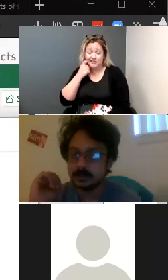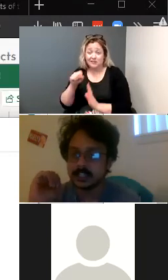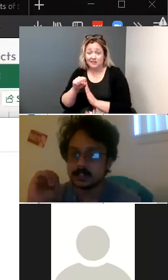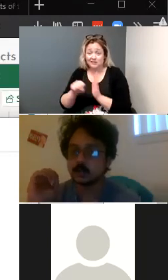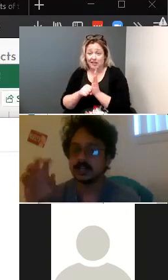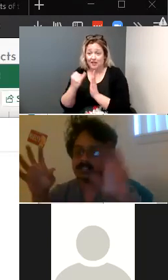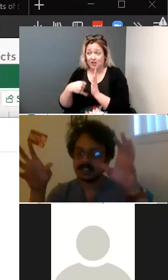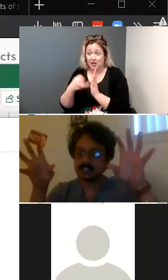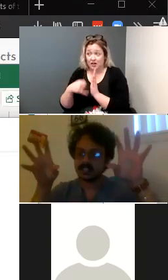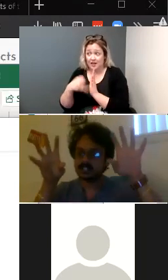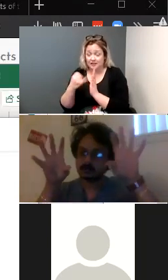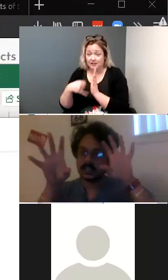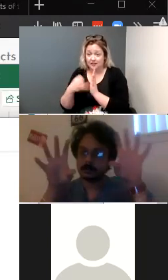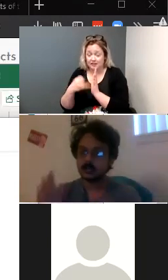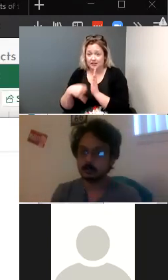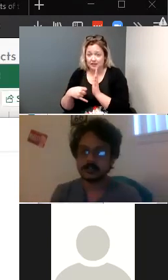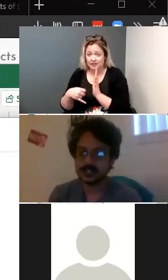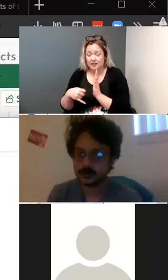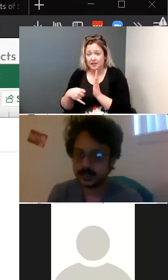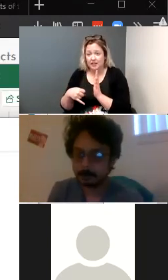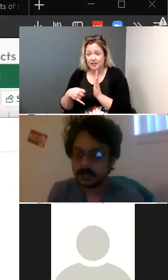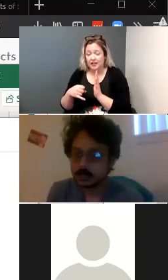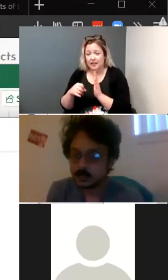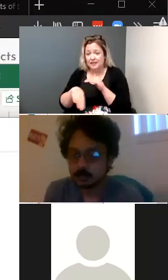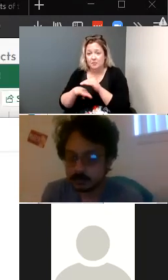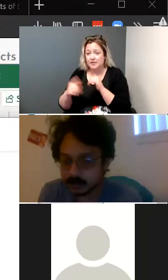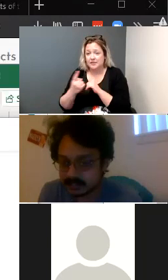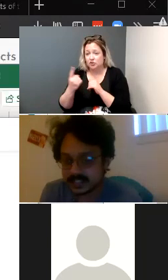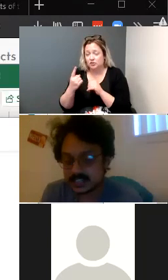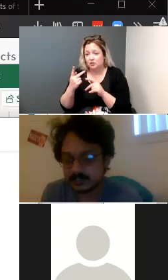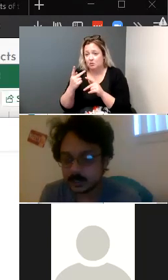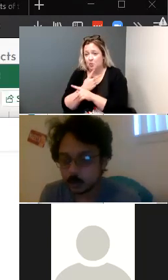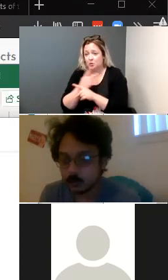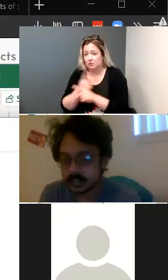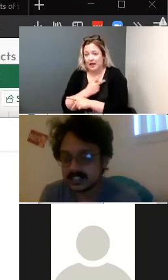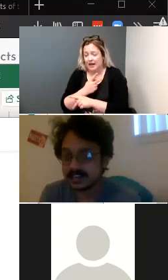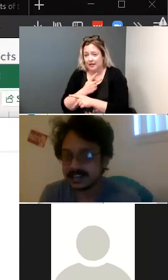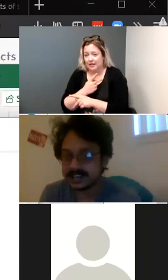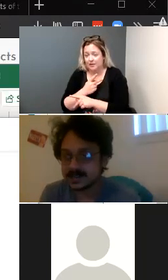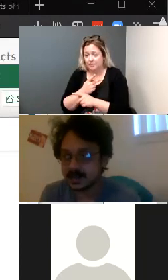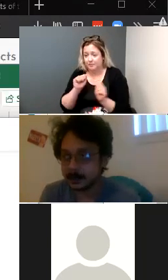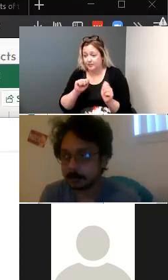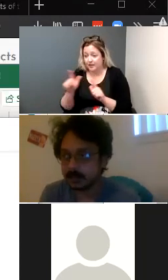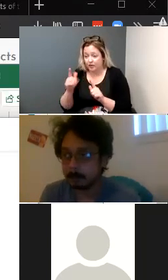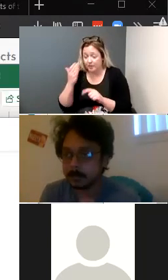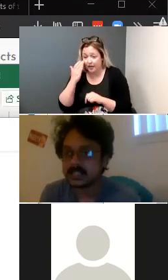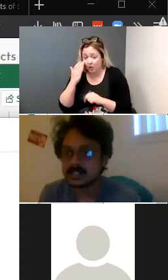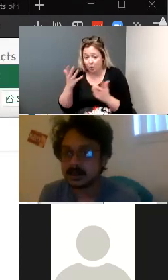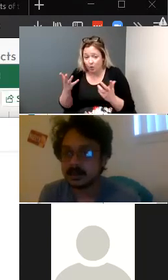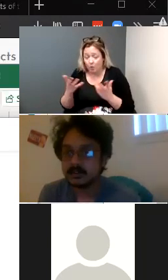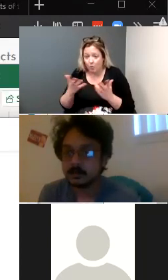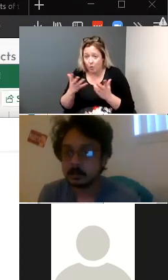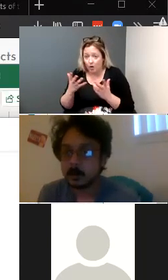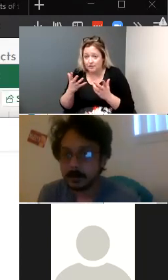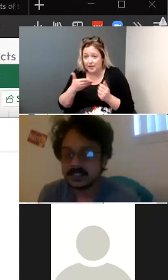matrix multiplication? So it's essentially just multiplying 2 matrices, right? So does anybody know what's the latest